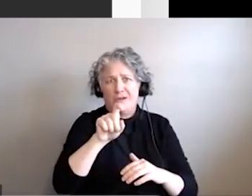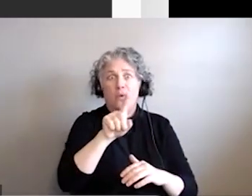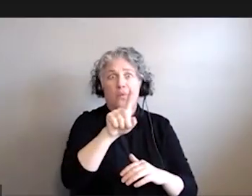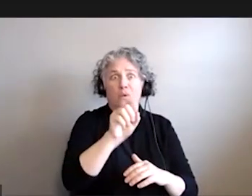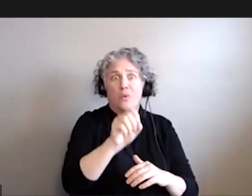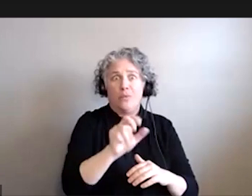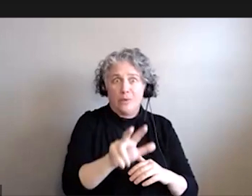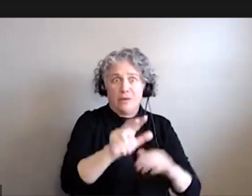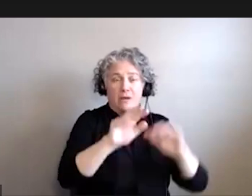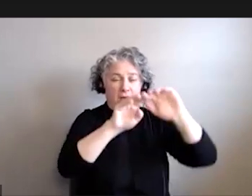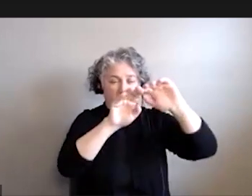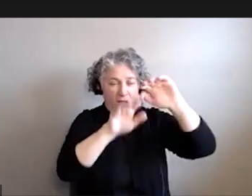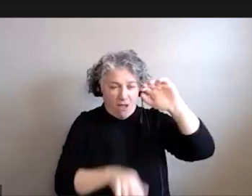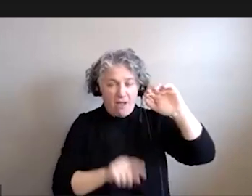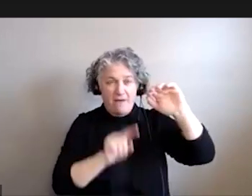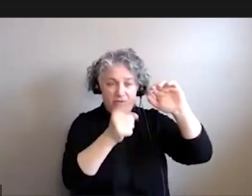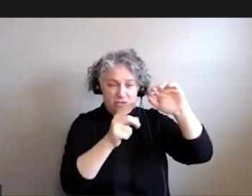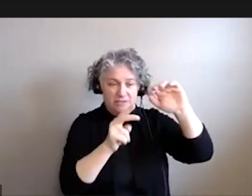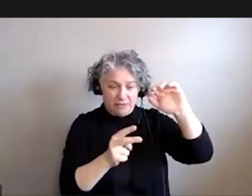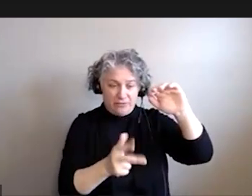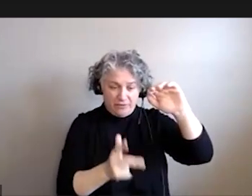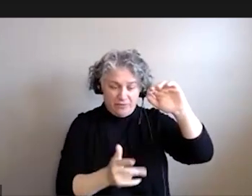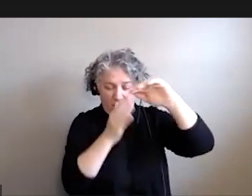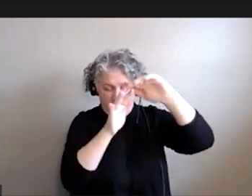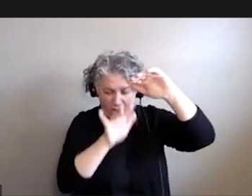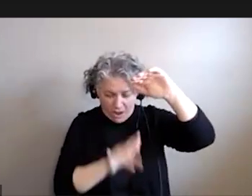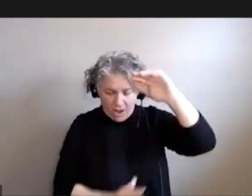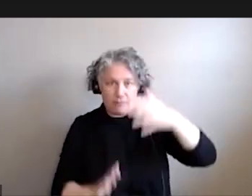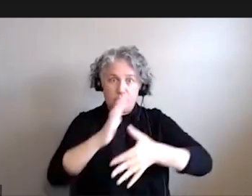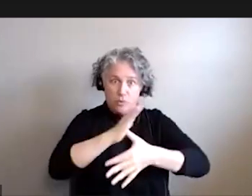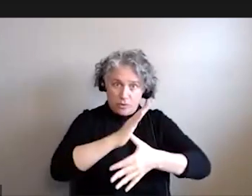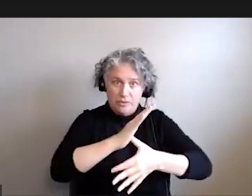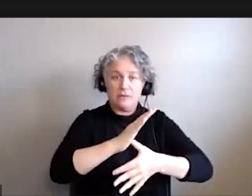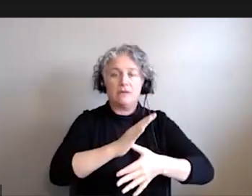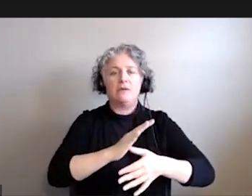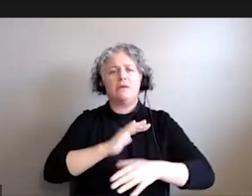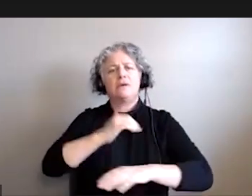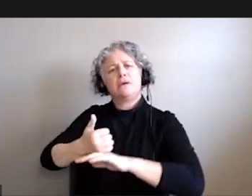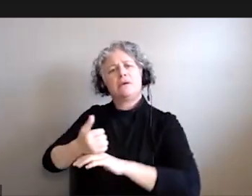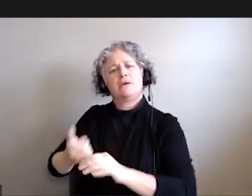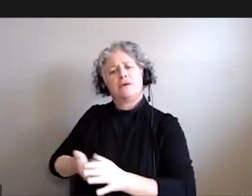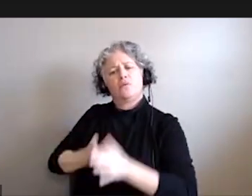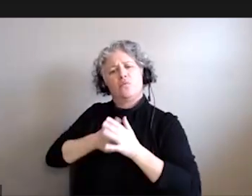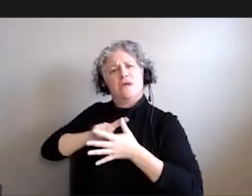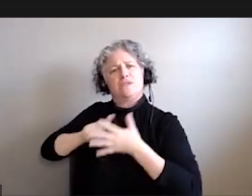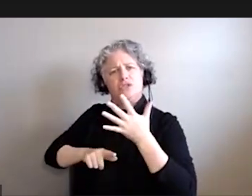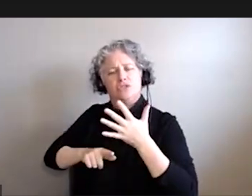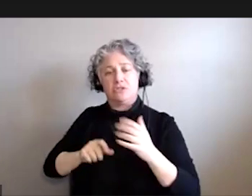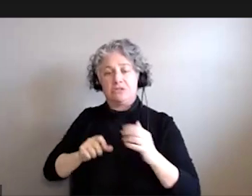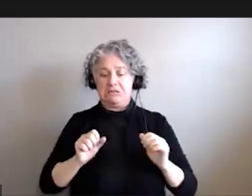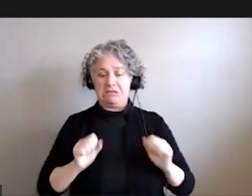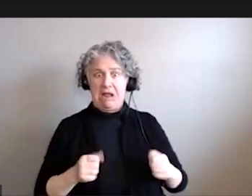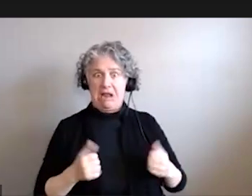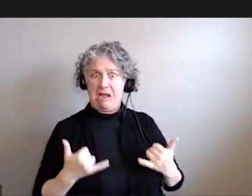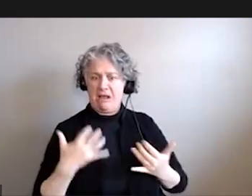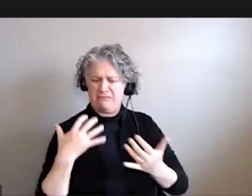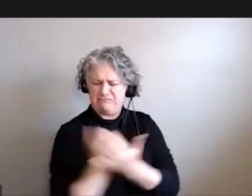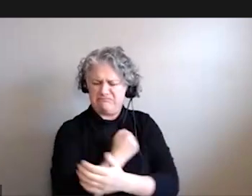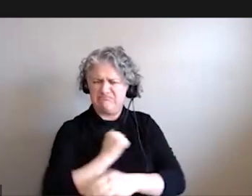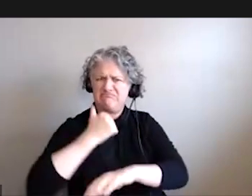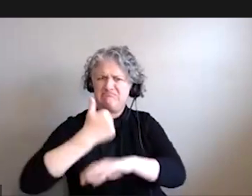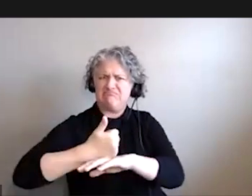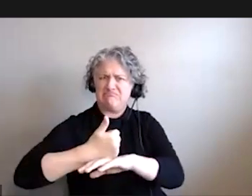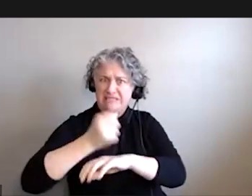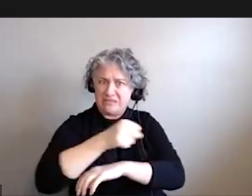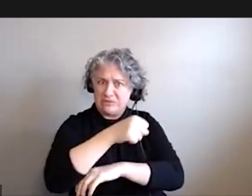We applied a specific criteria, asking ourselves, can this be implemented in the short term? And short term was defined